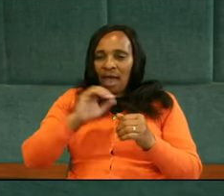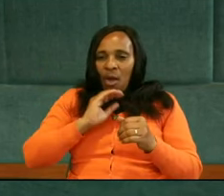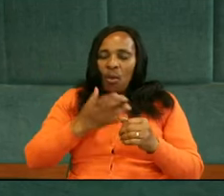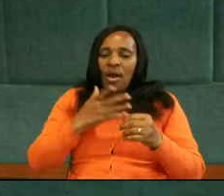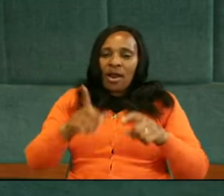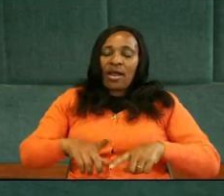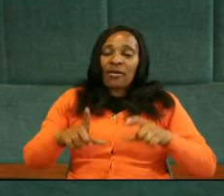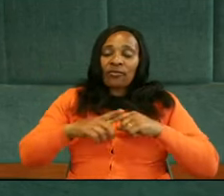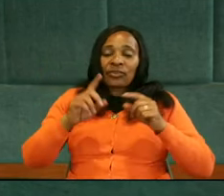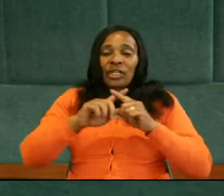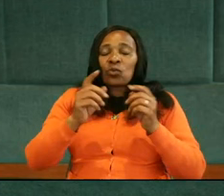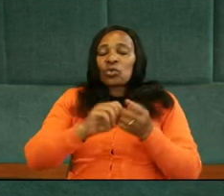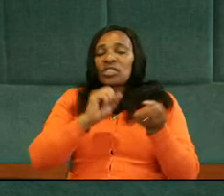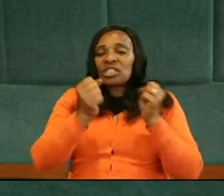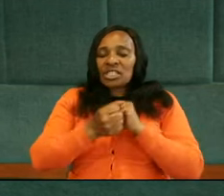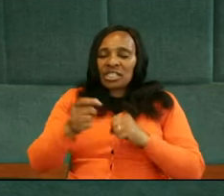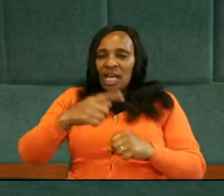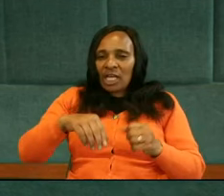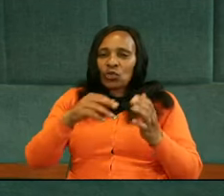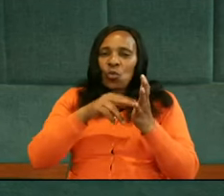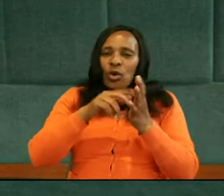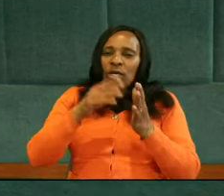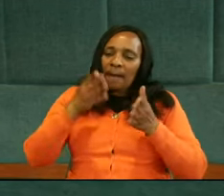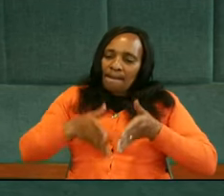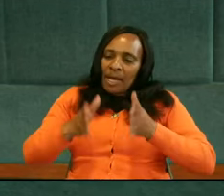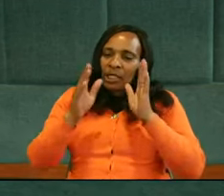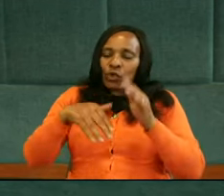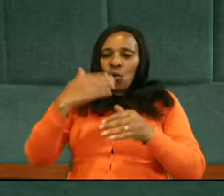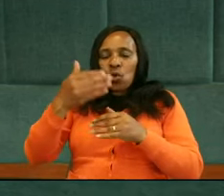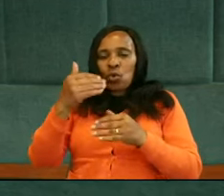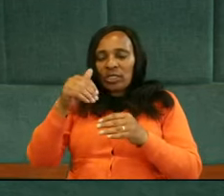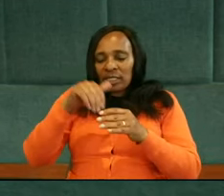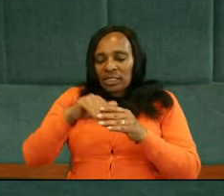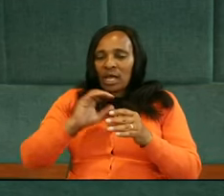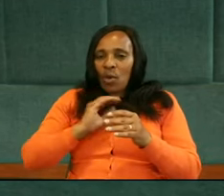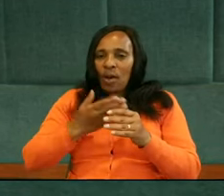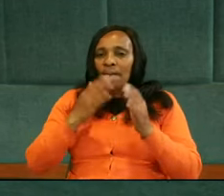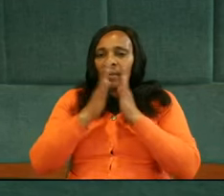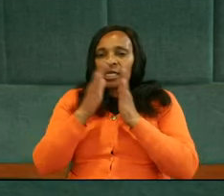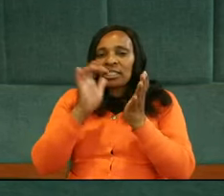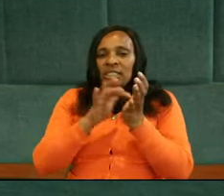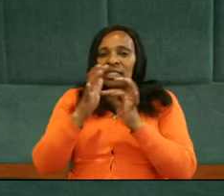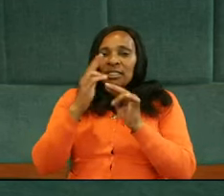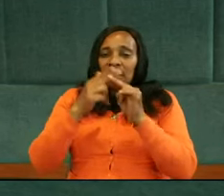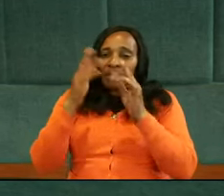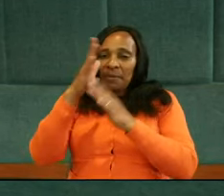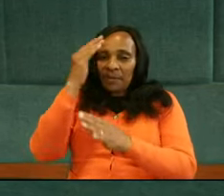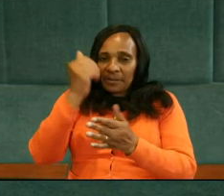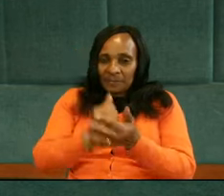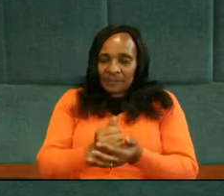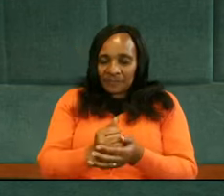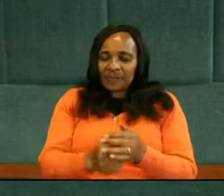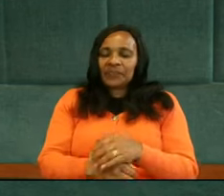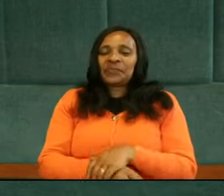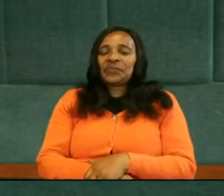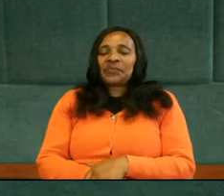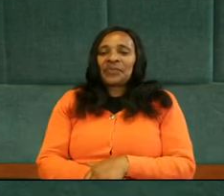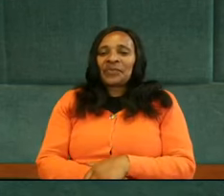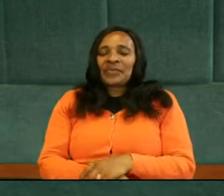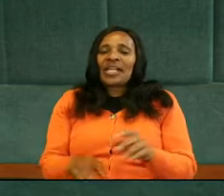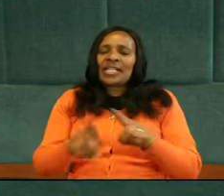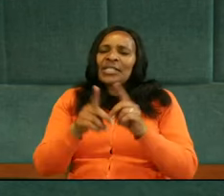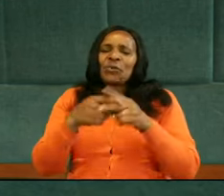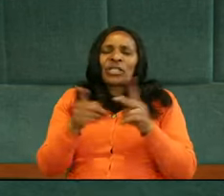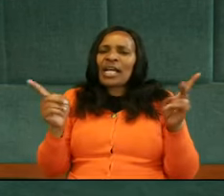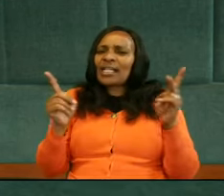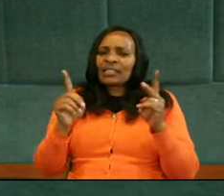that you may convict us to walk in your path always. So this is our prayer in Jesus' name. Amen. Amen. As we